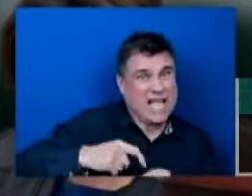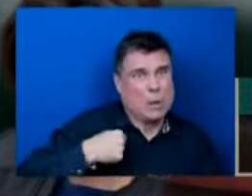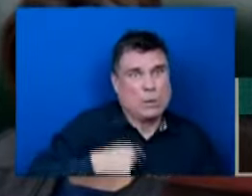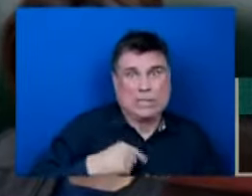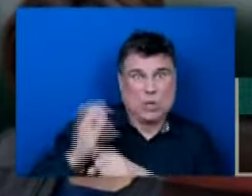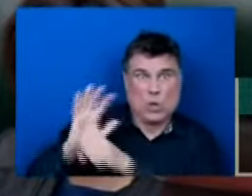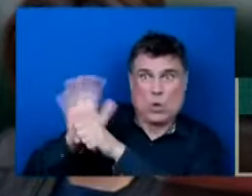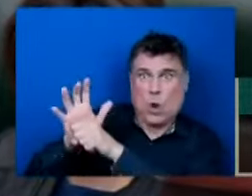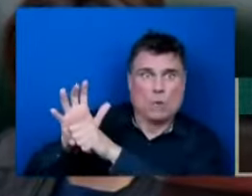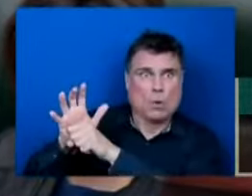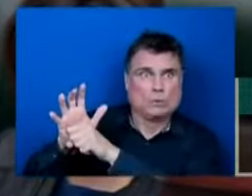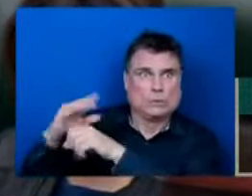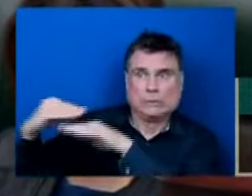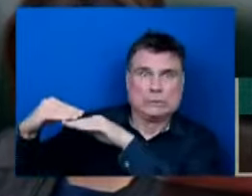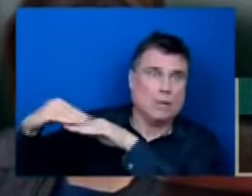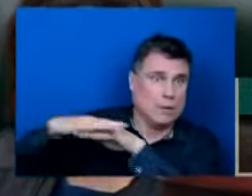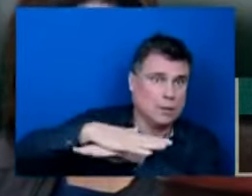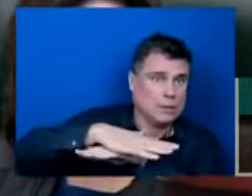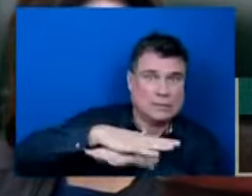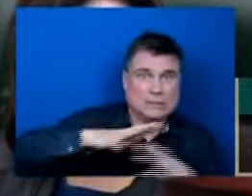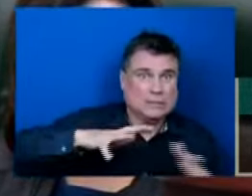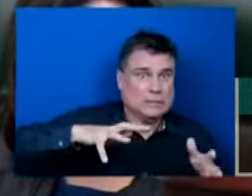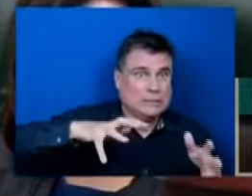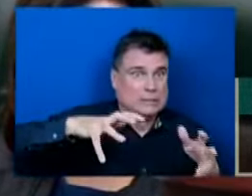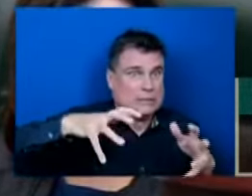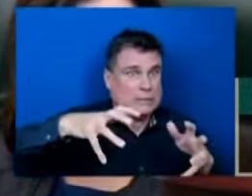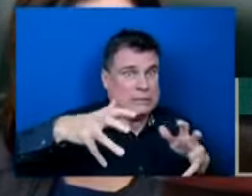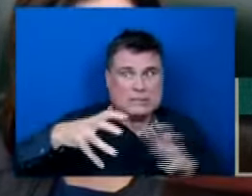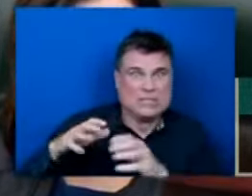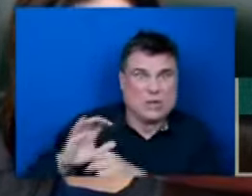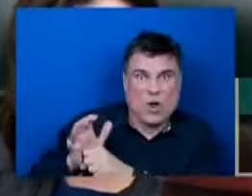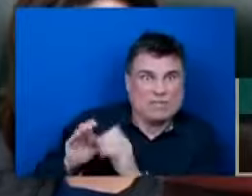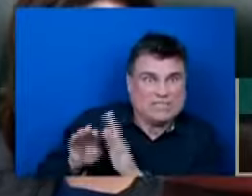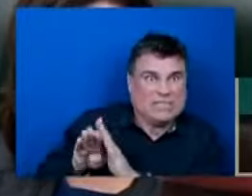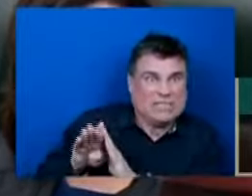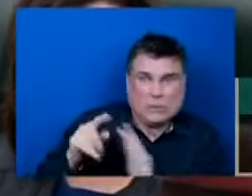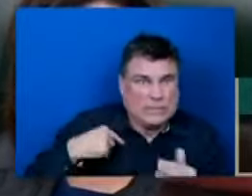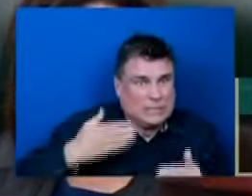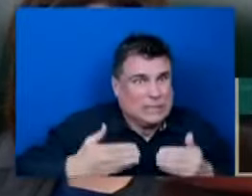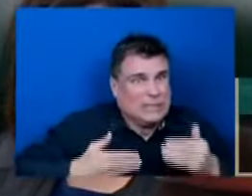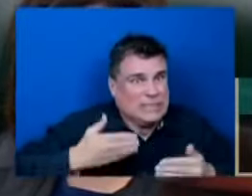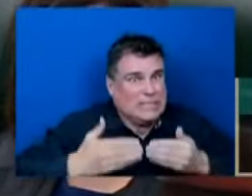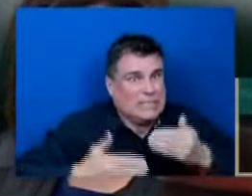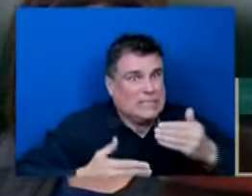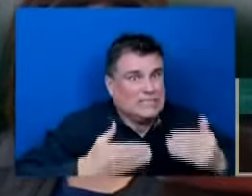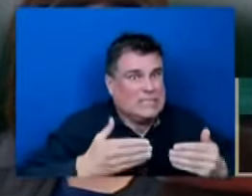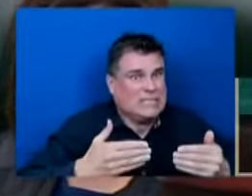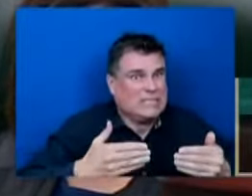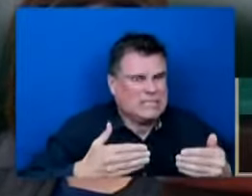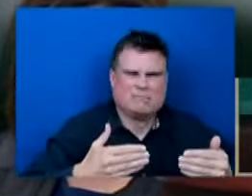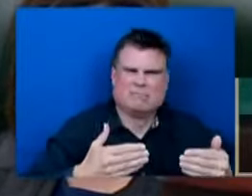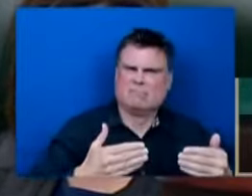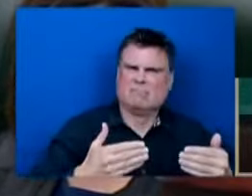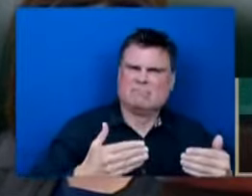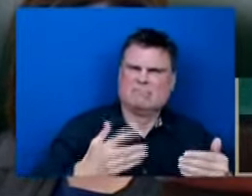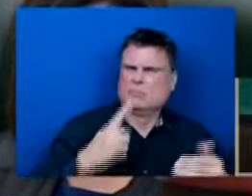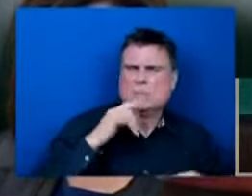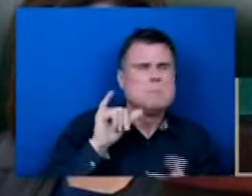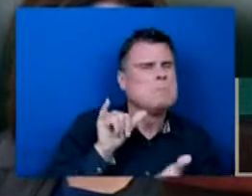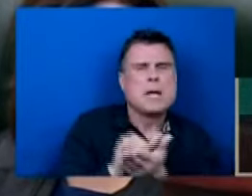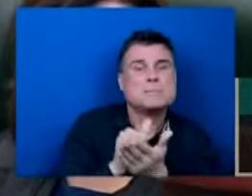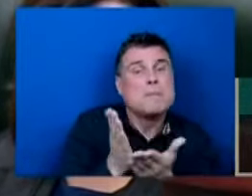and energy price crisis, the prospects of a balanced budget seem so distant so foreign to the fiscal reality of the